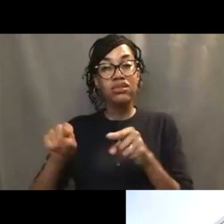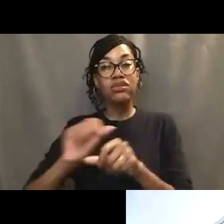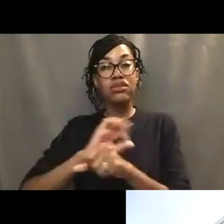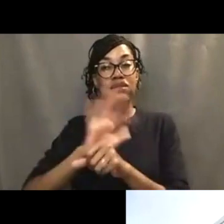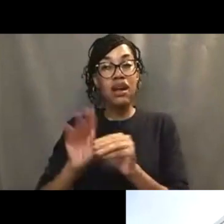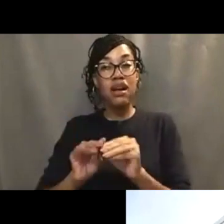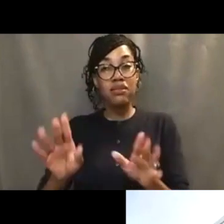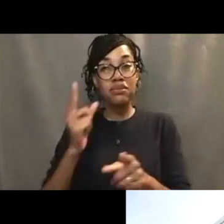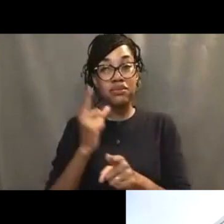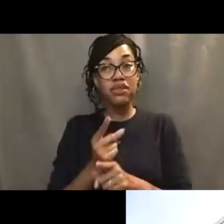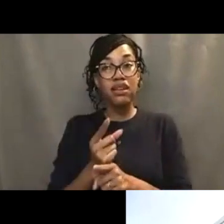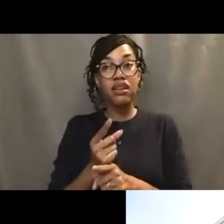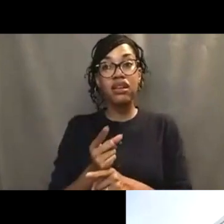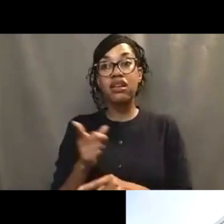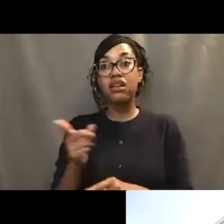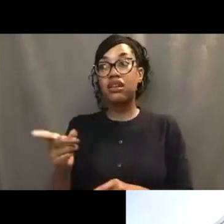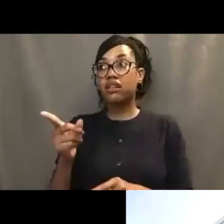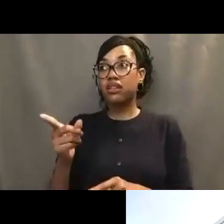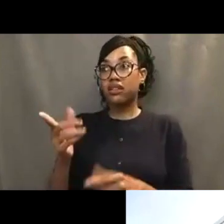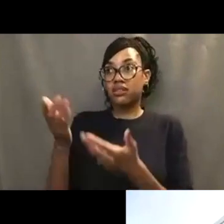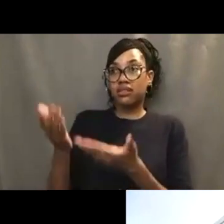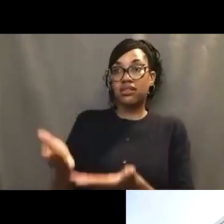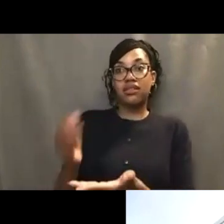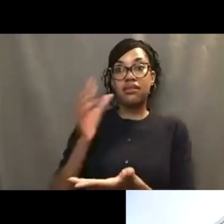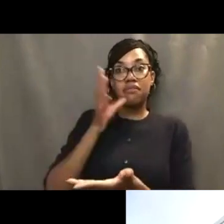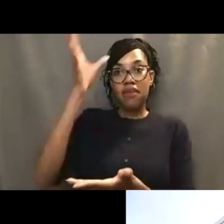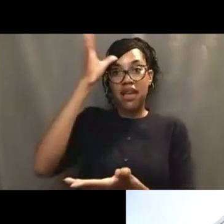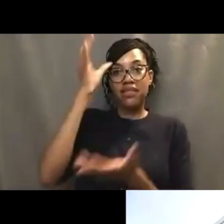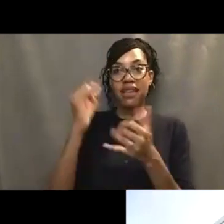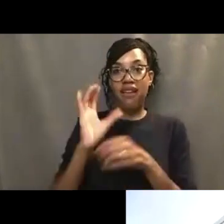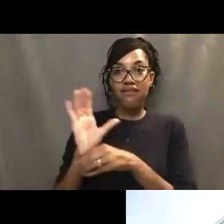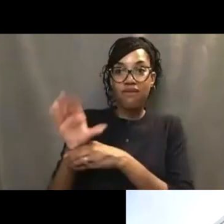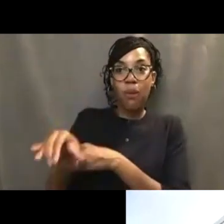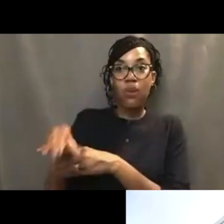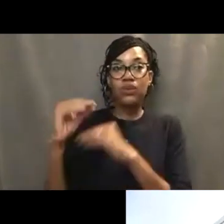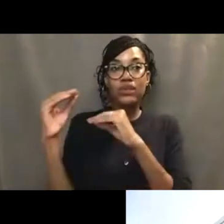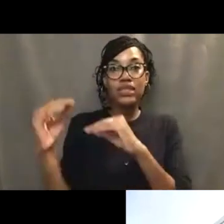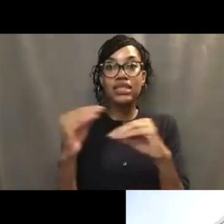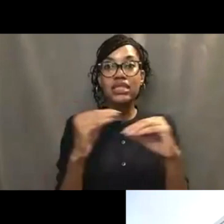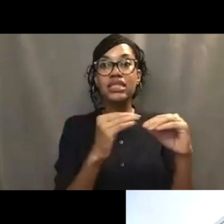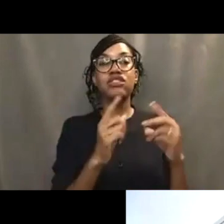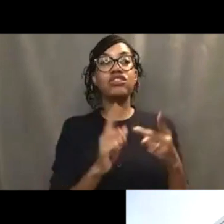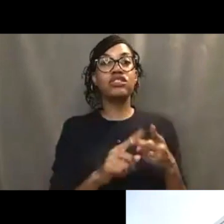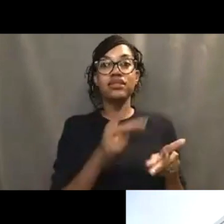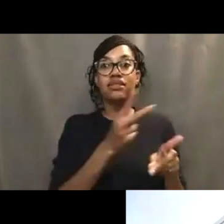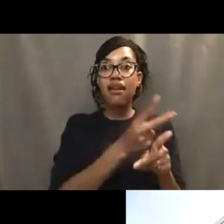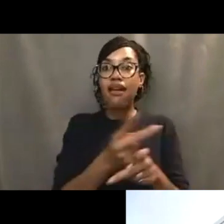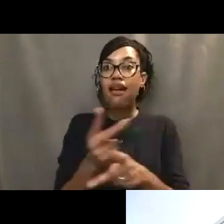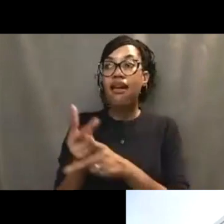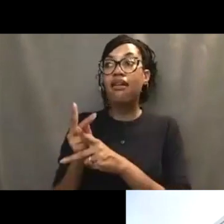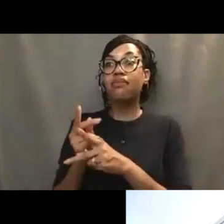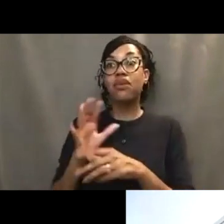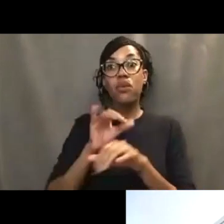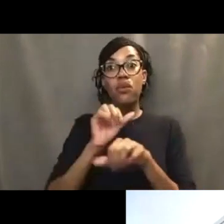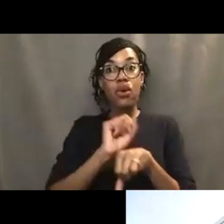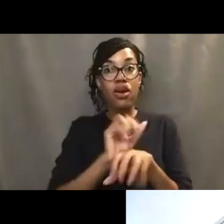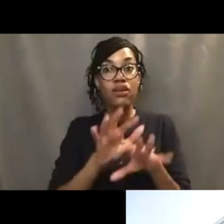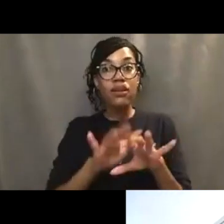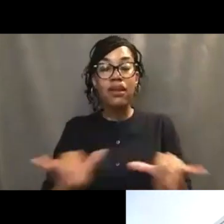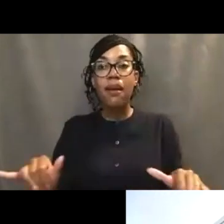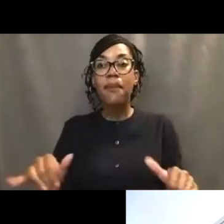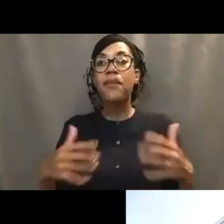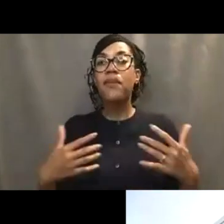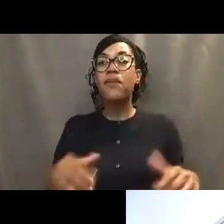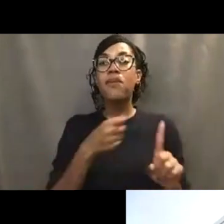they're forced to be teachers and caregivers and workers. And so for us, I guess I would say, like, taking it back